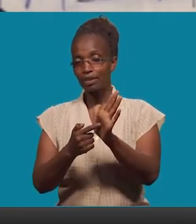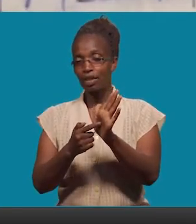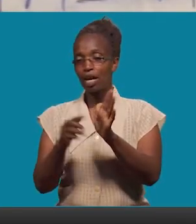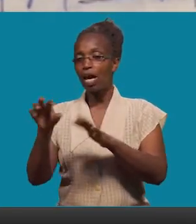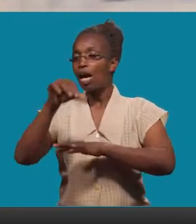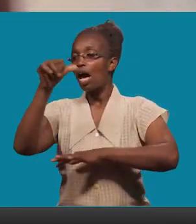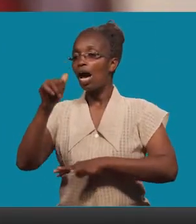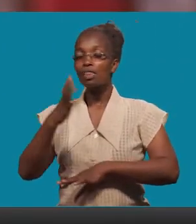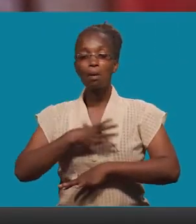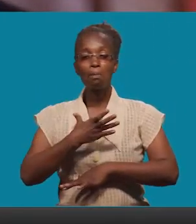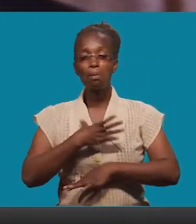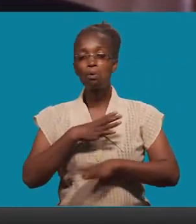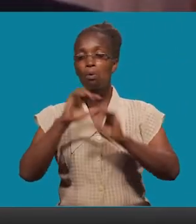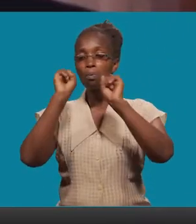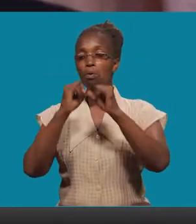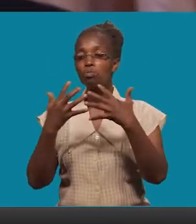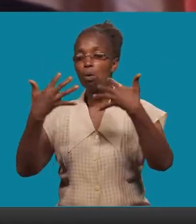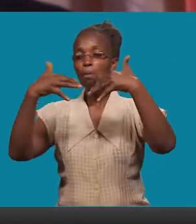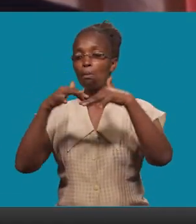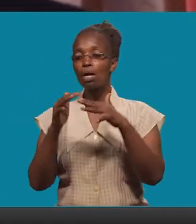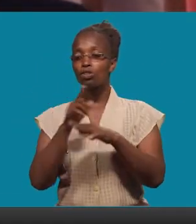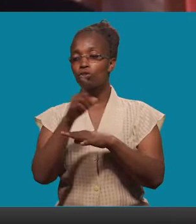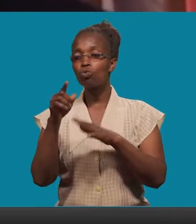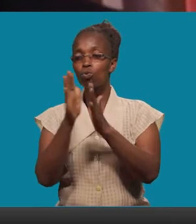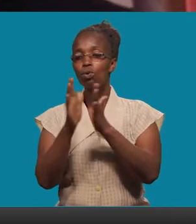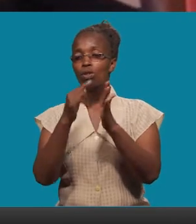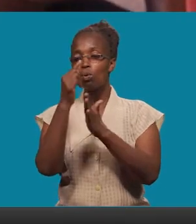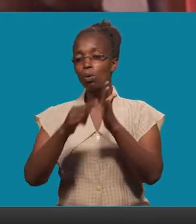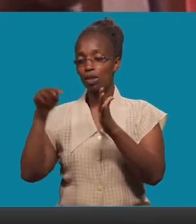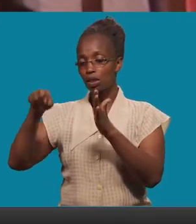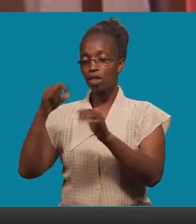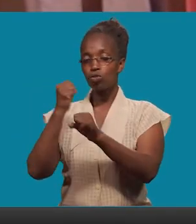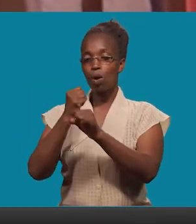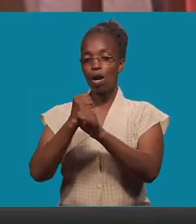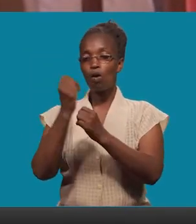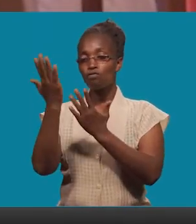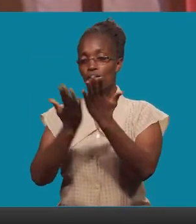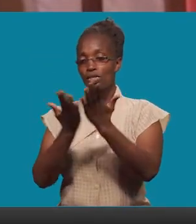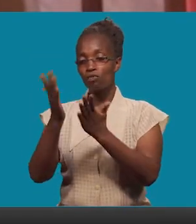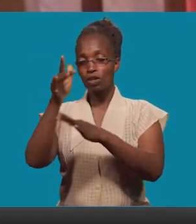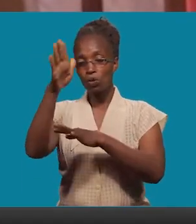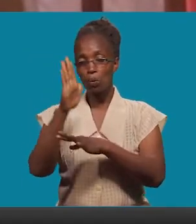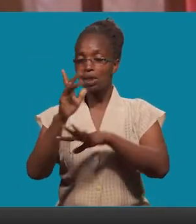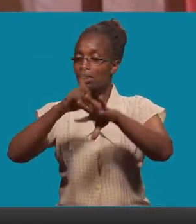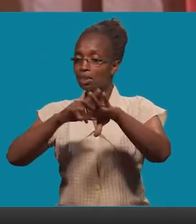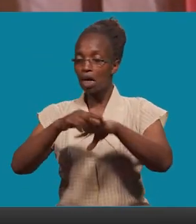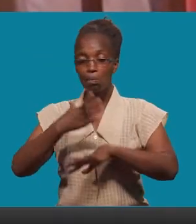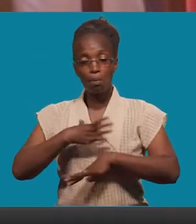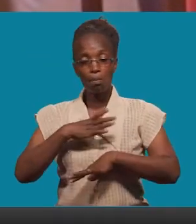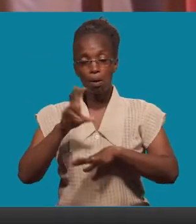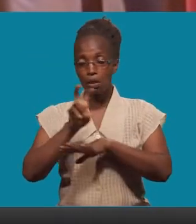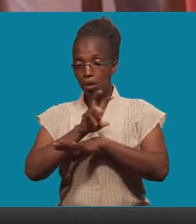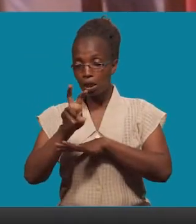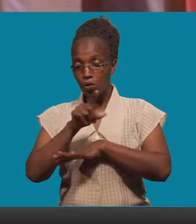what can other people match you with in this work of the ministry? So that when they look at you and they look